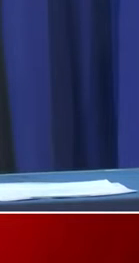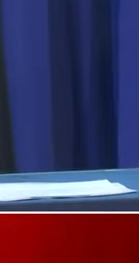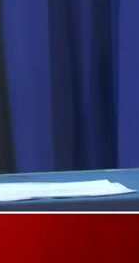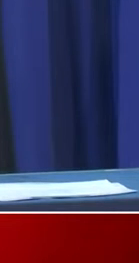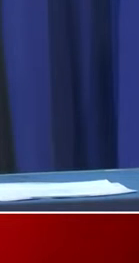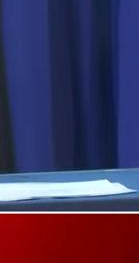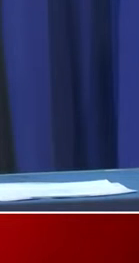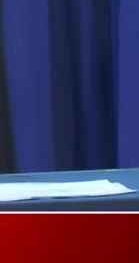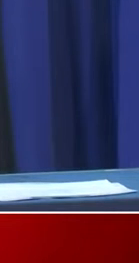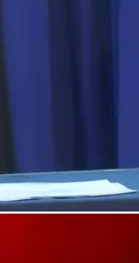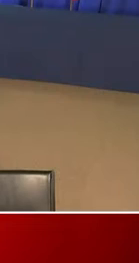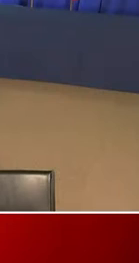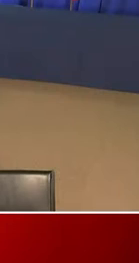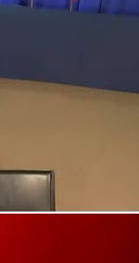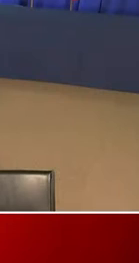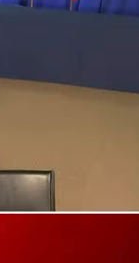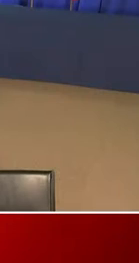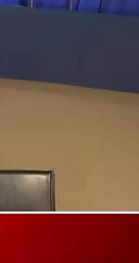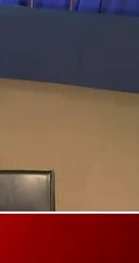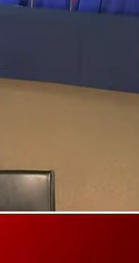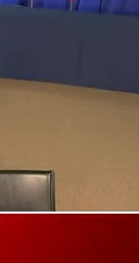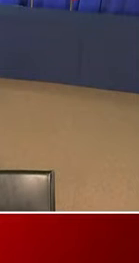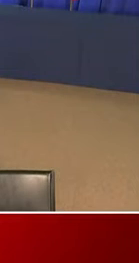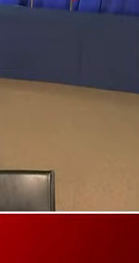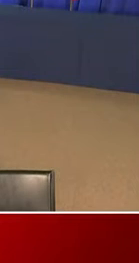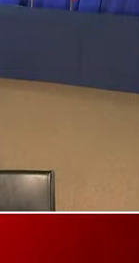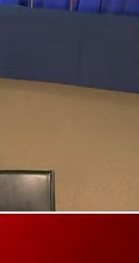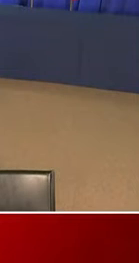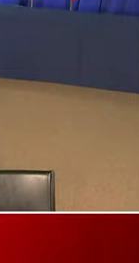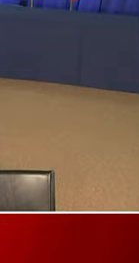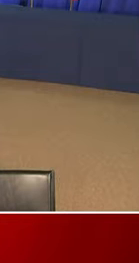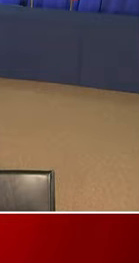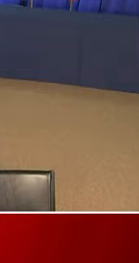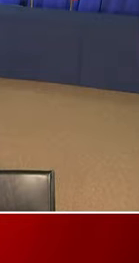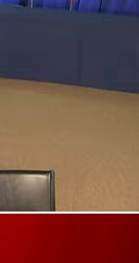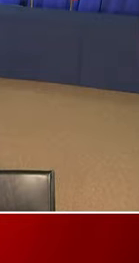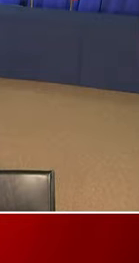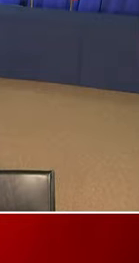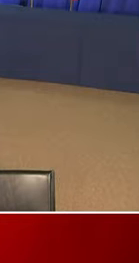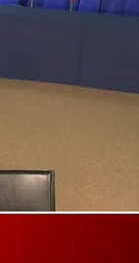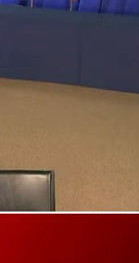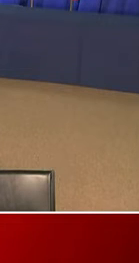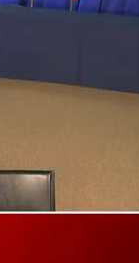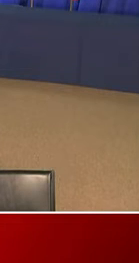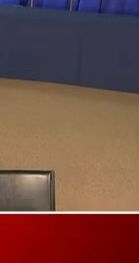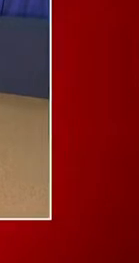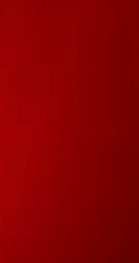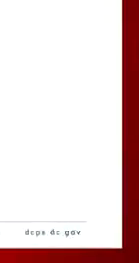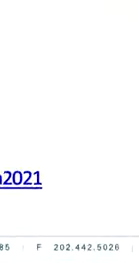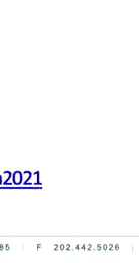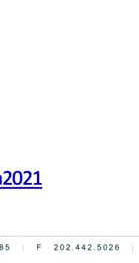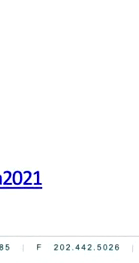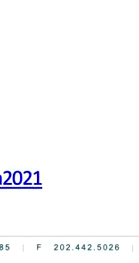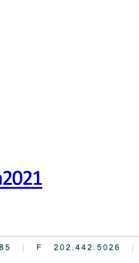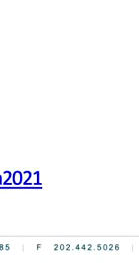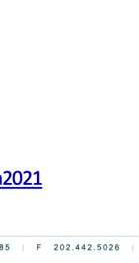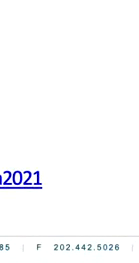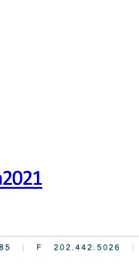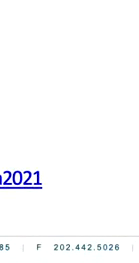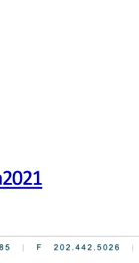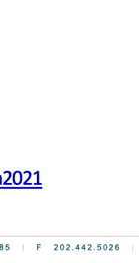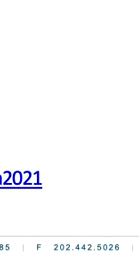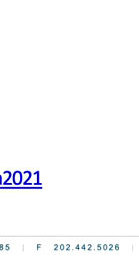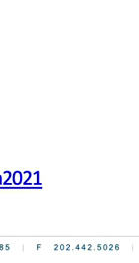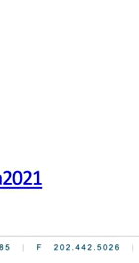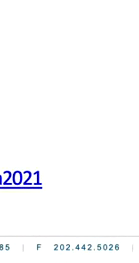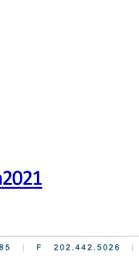Thank you for joining us for our weekly telephone town hall. My name is Zoel Stackhouse, special assistant to the Deputy